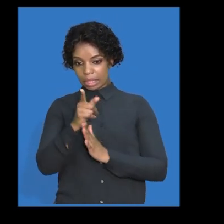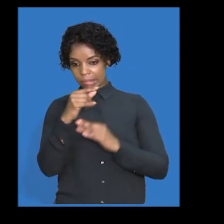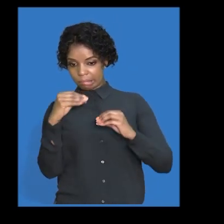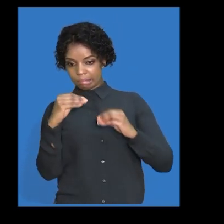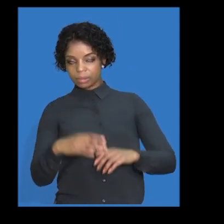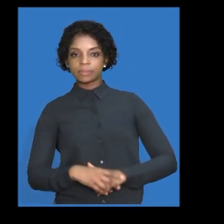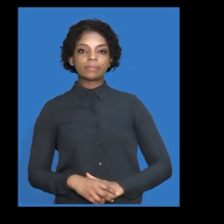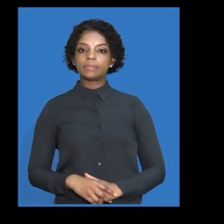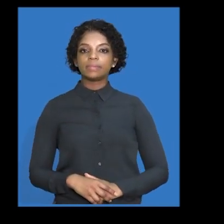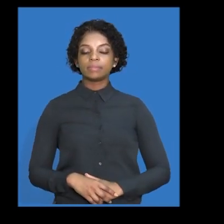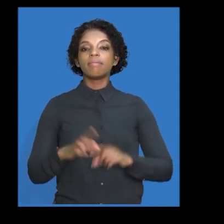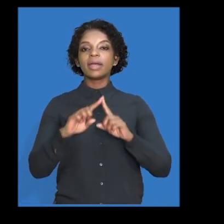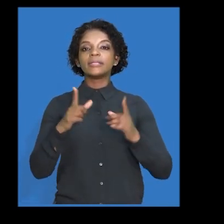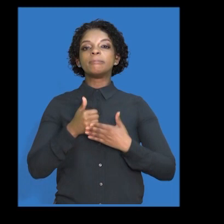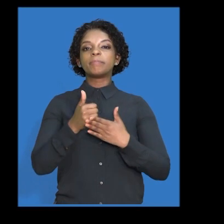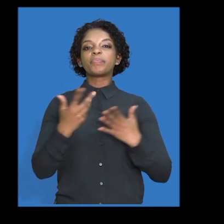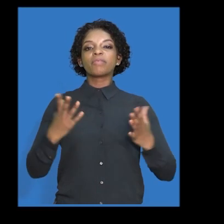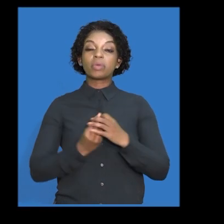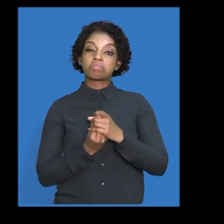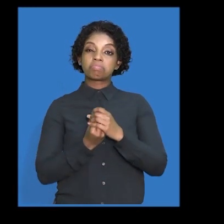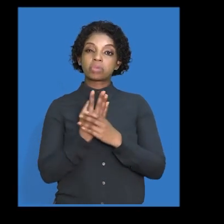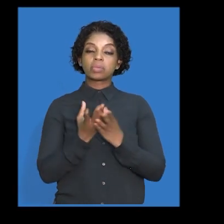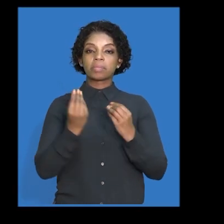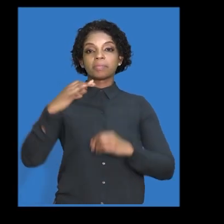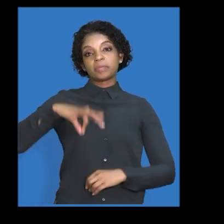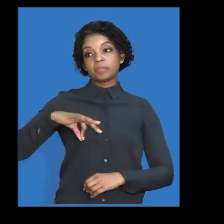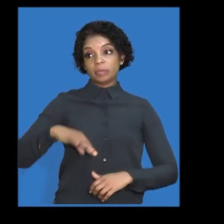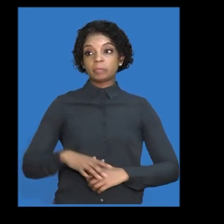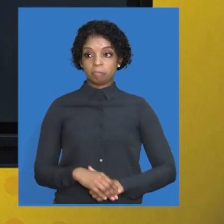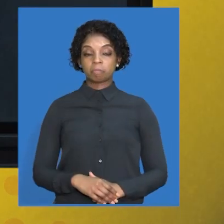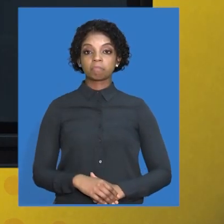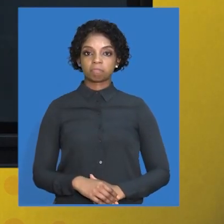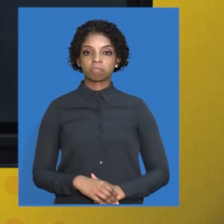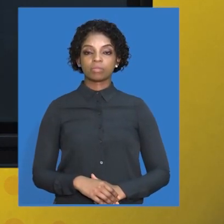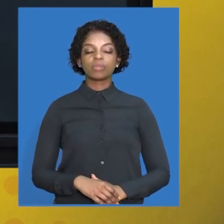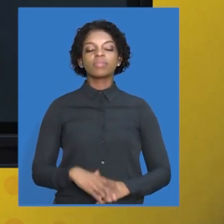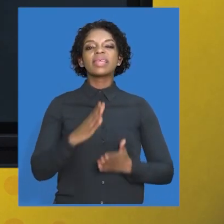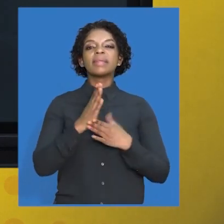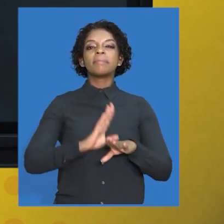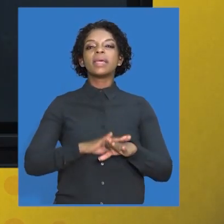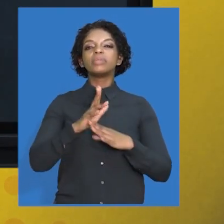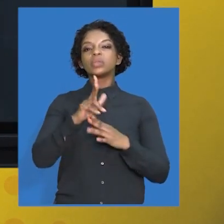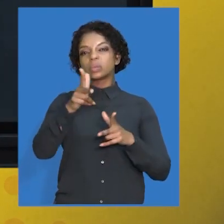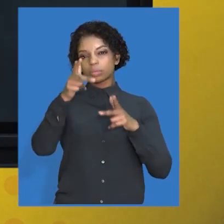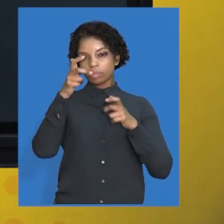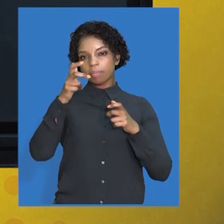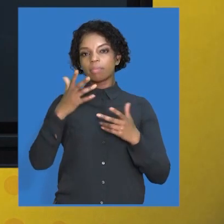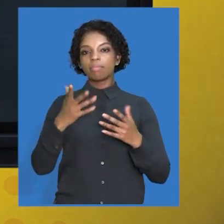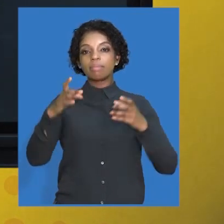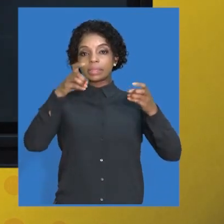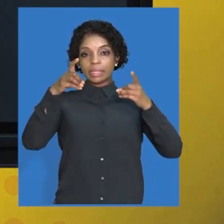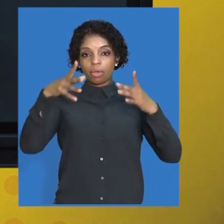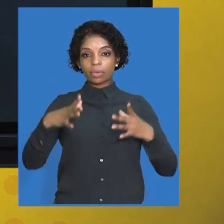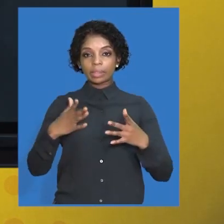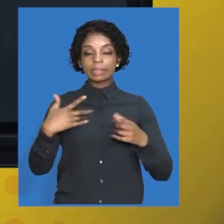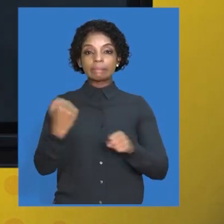profit maximization. So sometimes you get some directors who are serial job hoppers, and they go from one